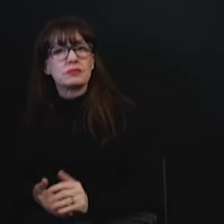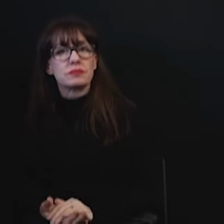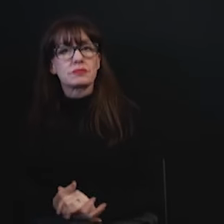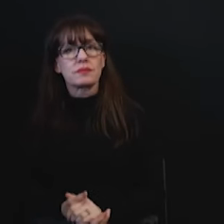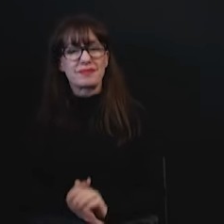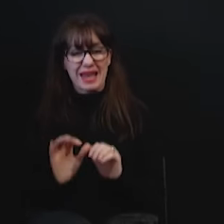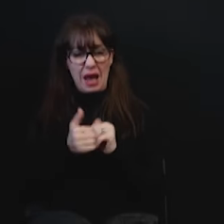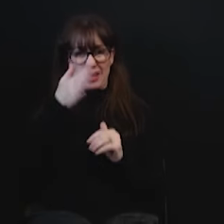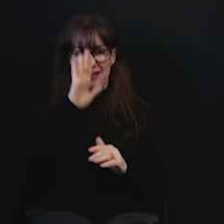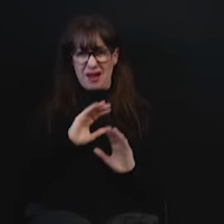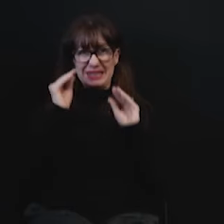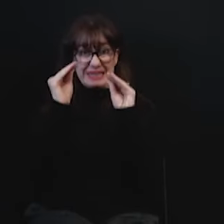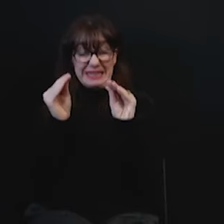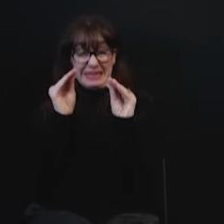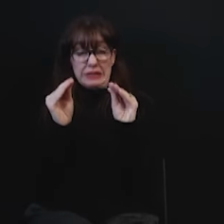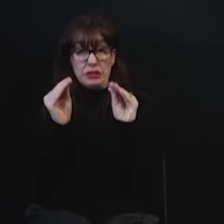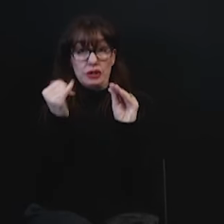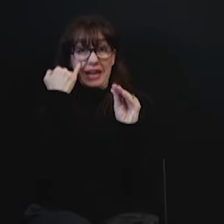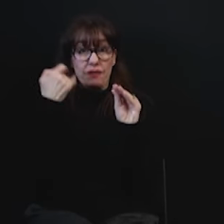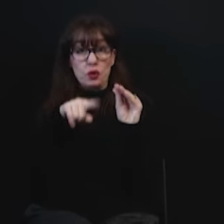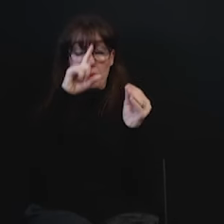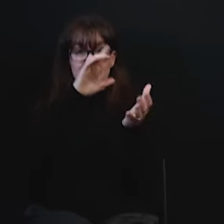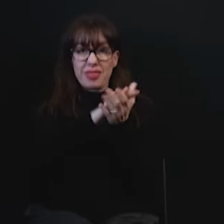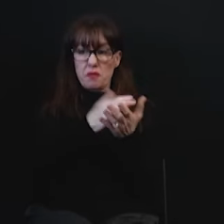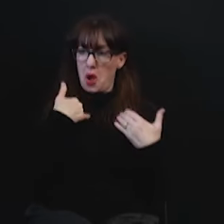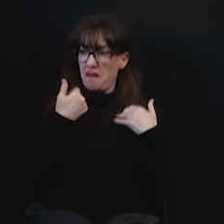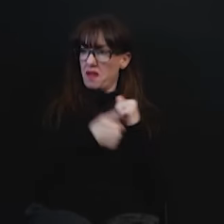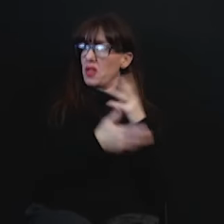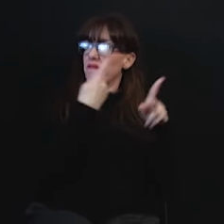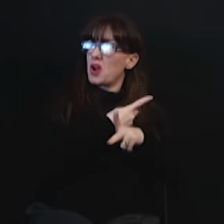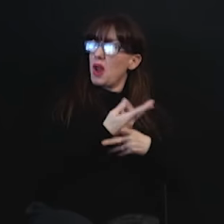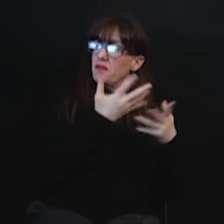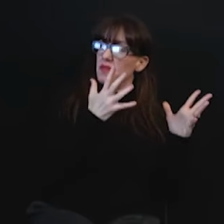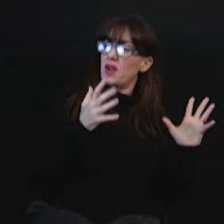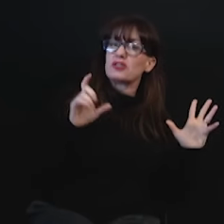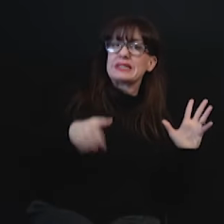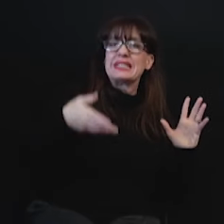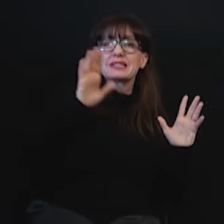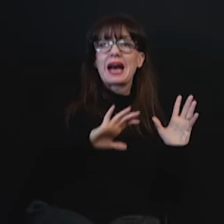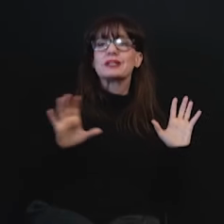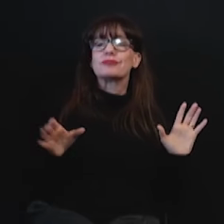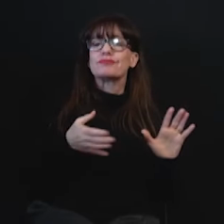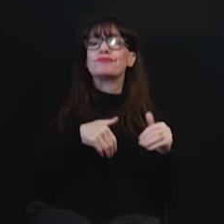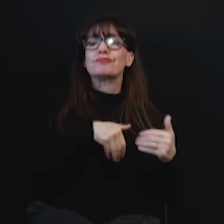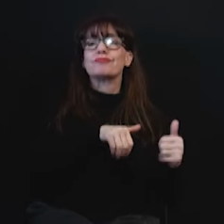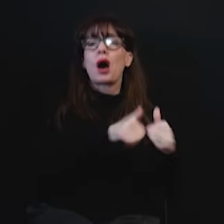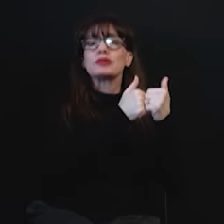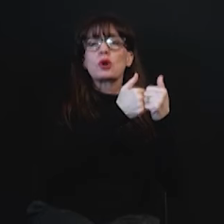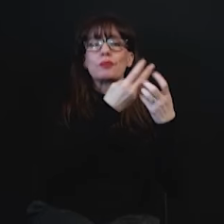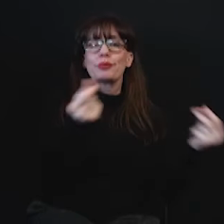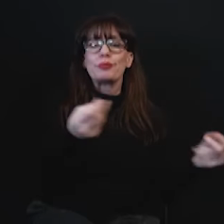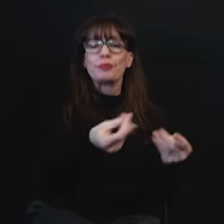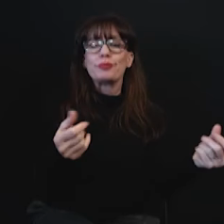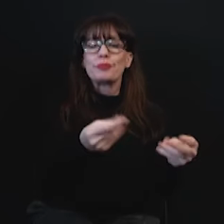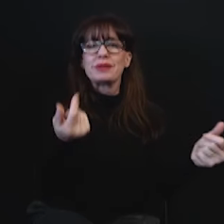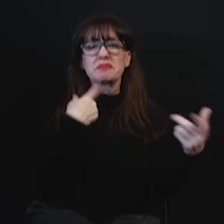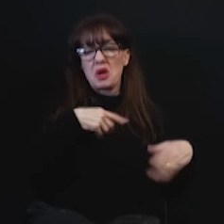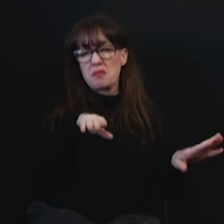How can God teach you if you believe you have it all figured out? You just need God to just move the obstacles out of the way.